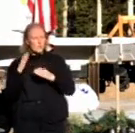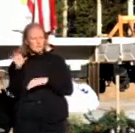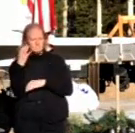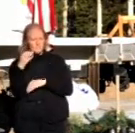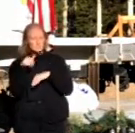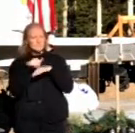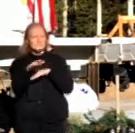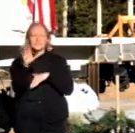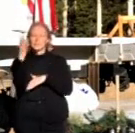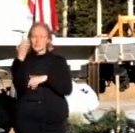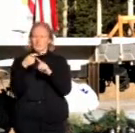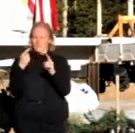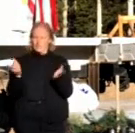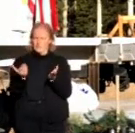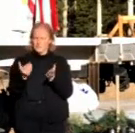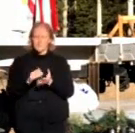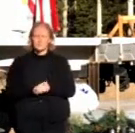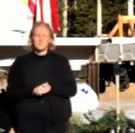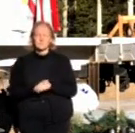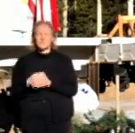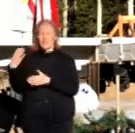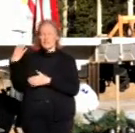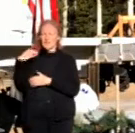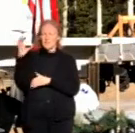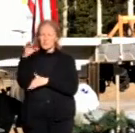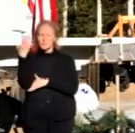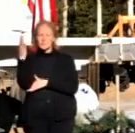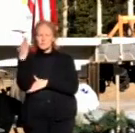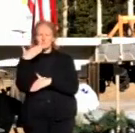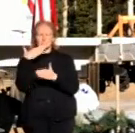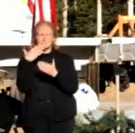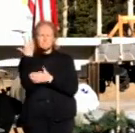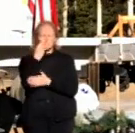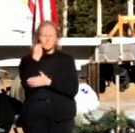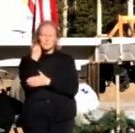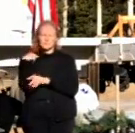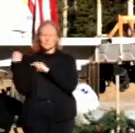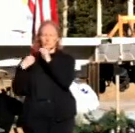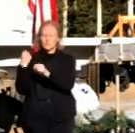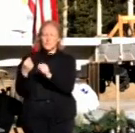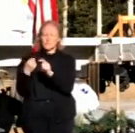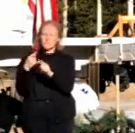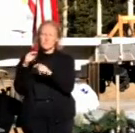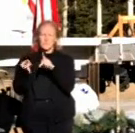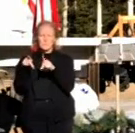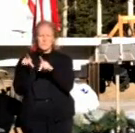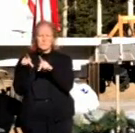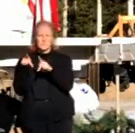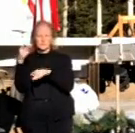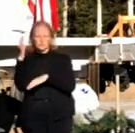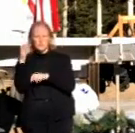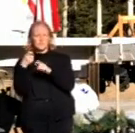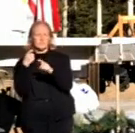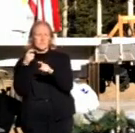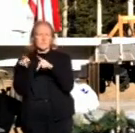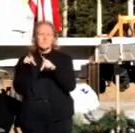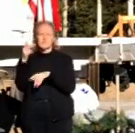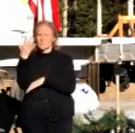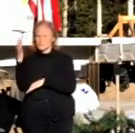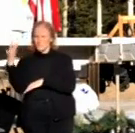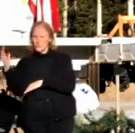of the state. The Capitol Christmas tree is a beautiful tradition of the people's tree coming from the people's forests. I hope that as this